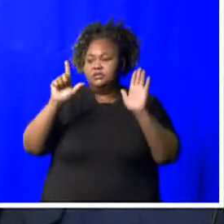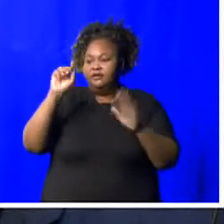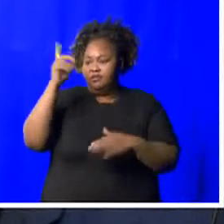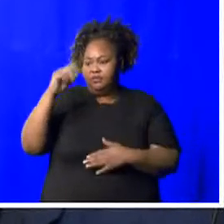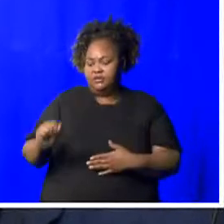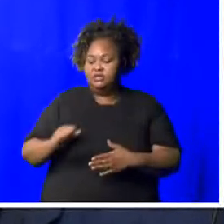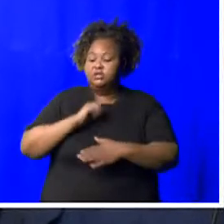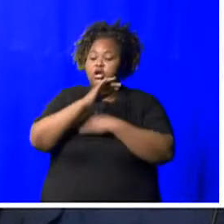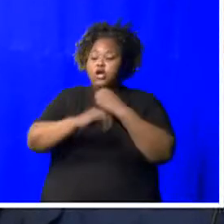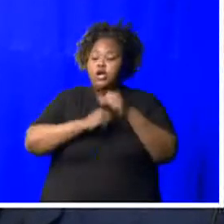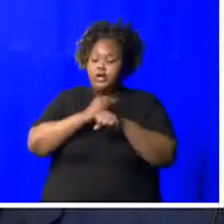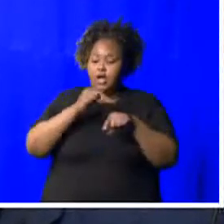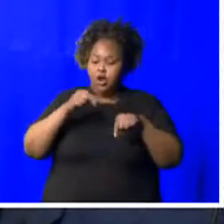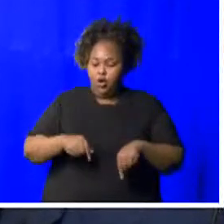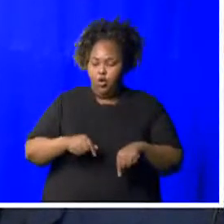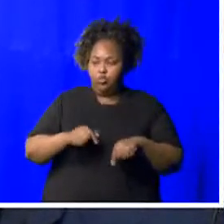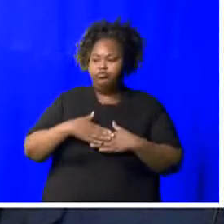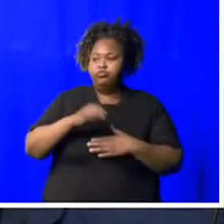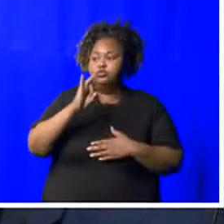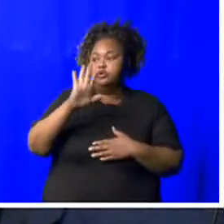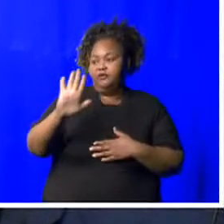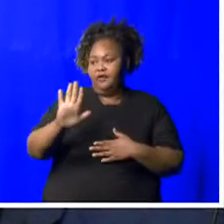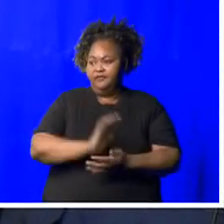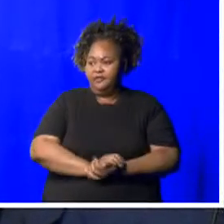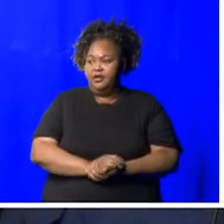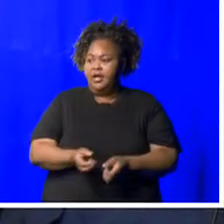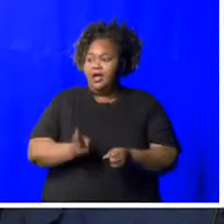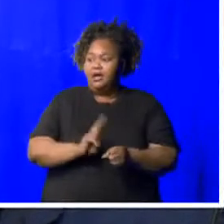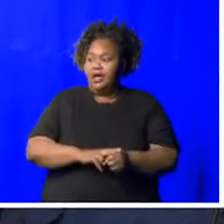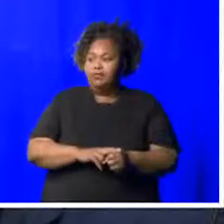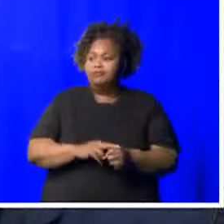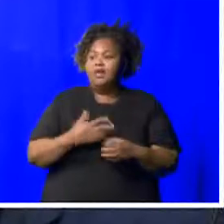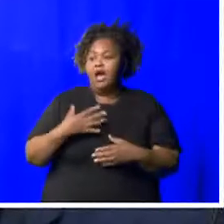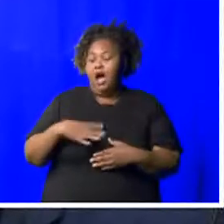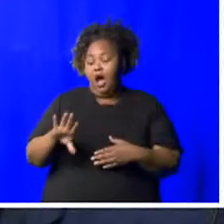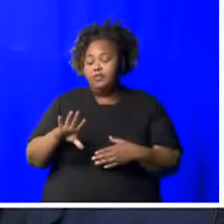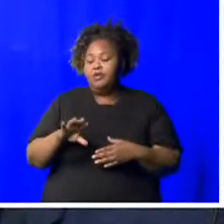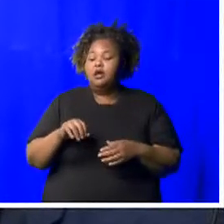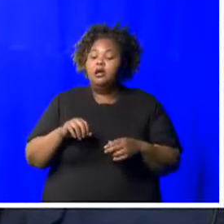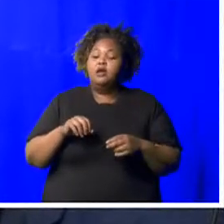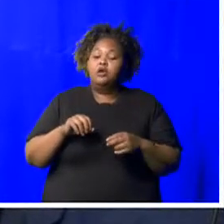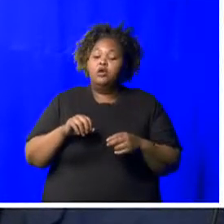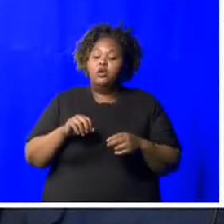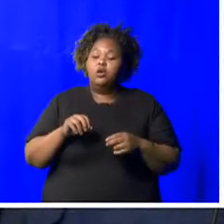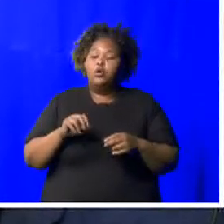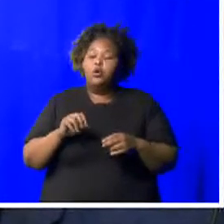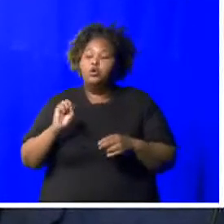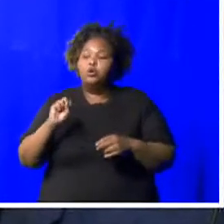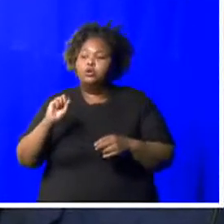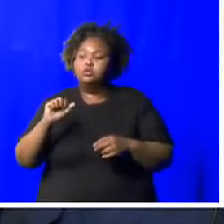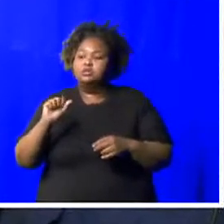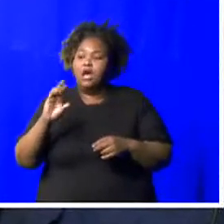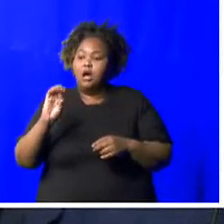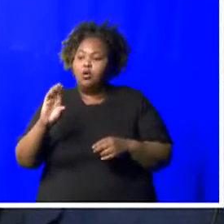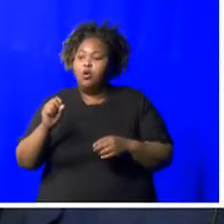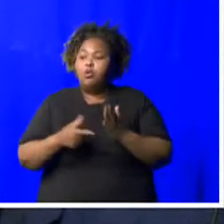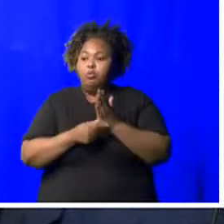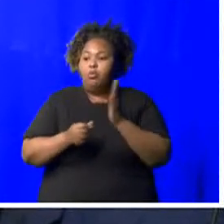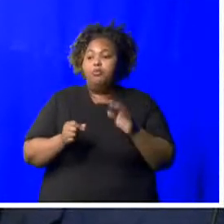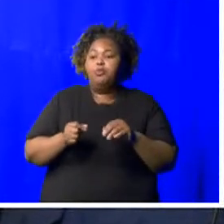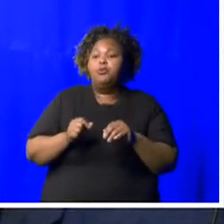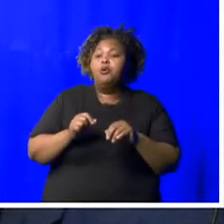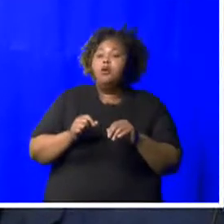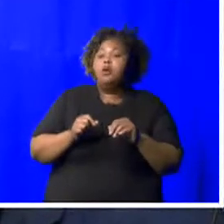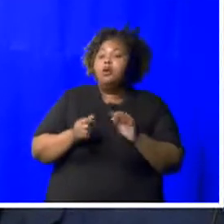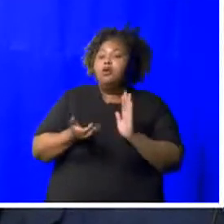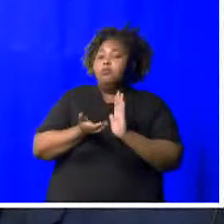2024-2025. Non-SACU revenue increased from 13.16 billion to 15.41